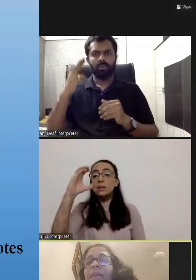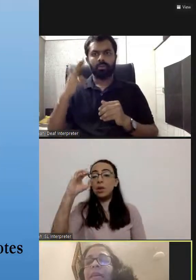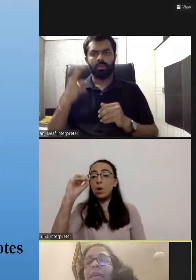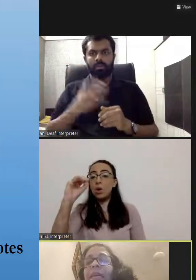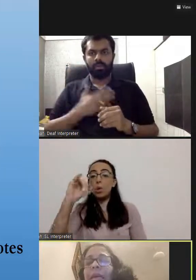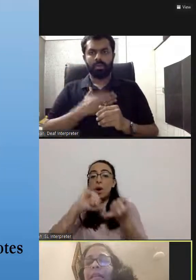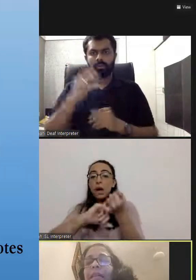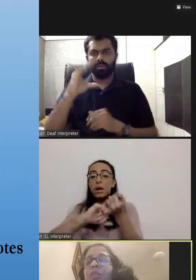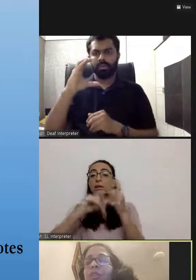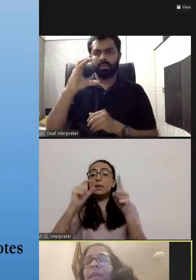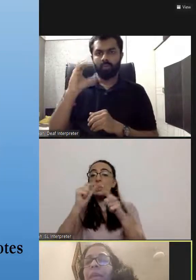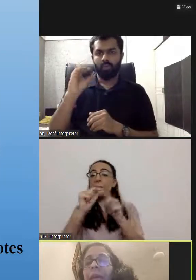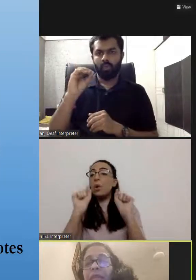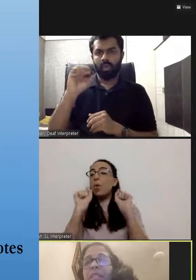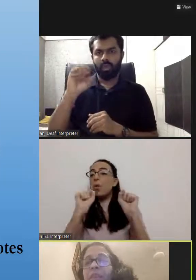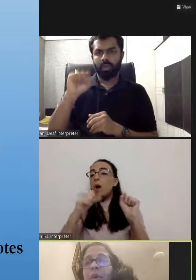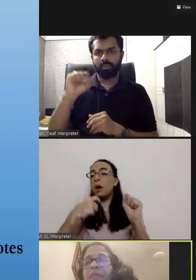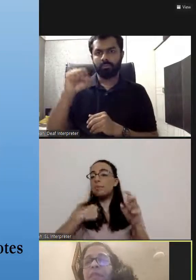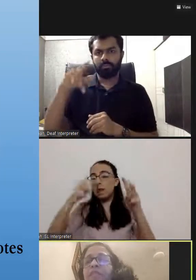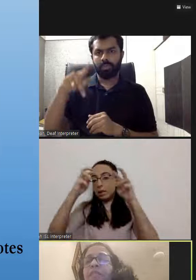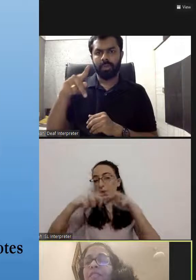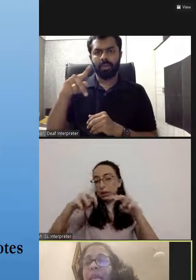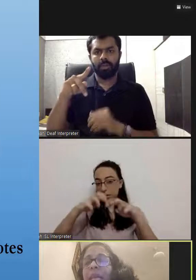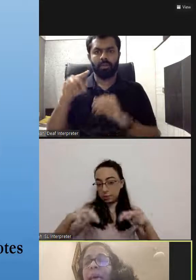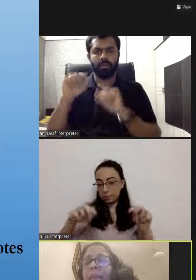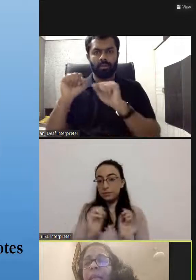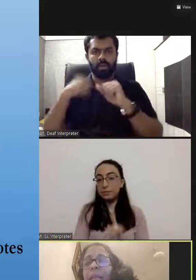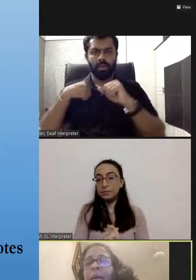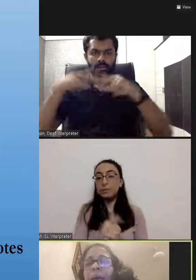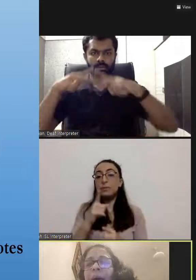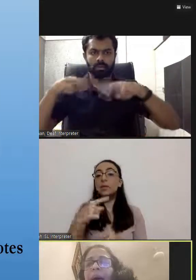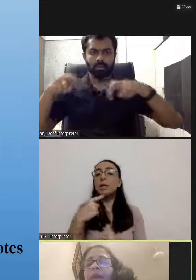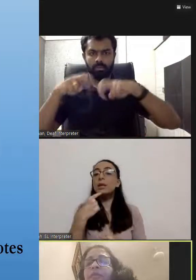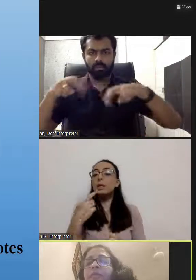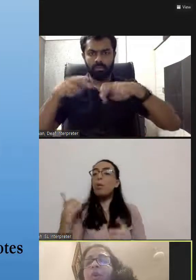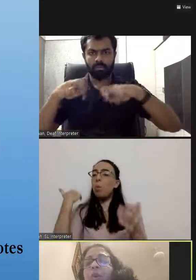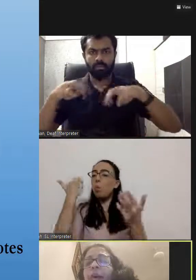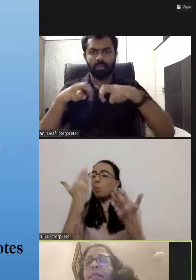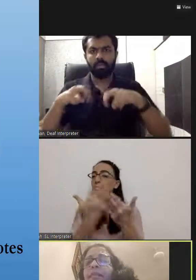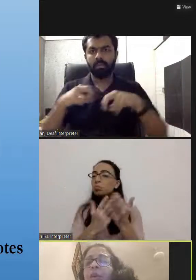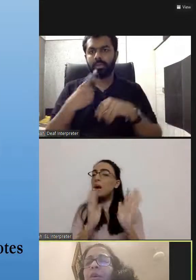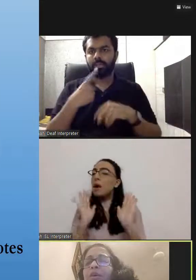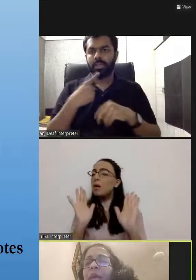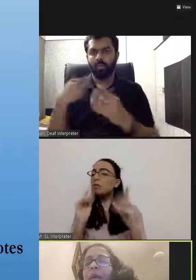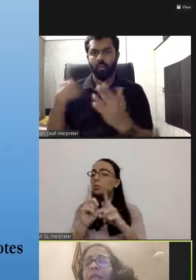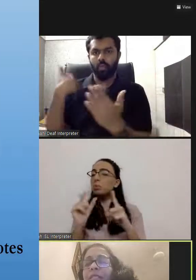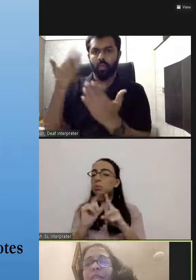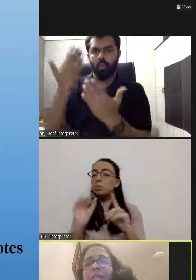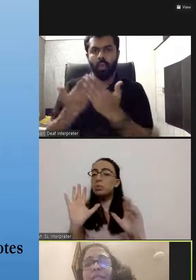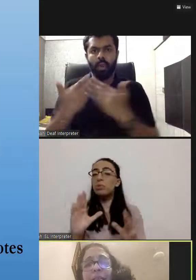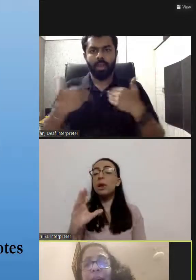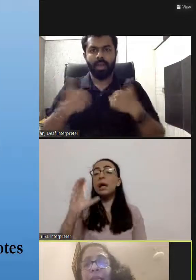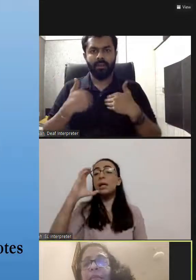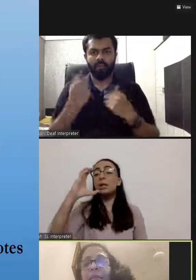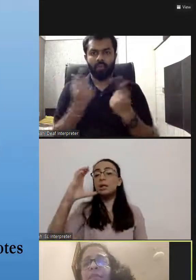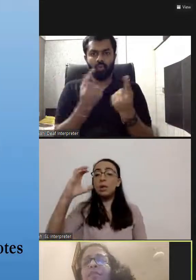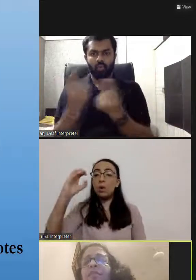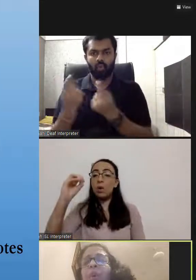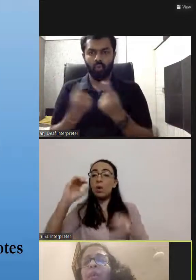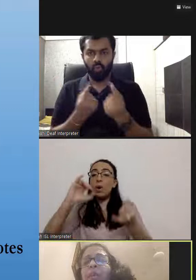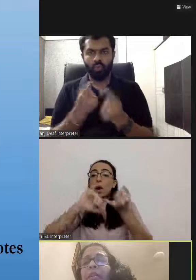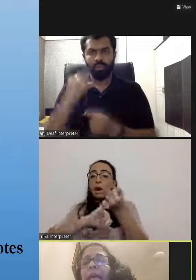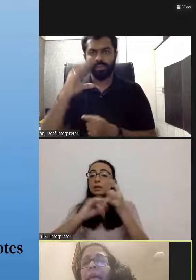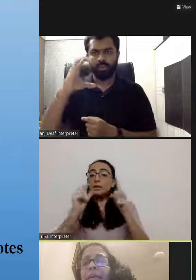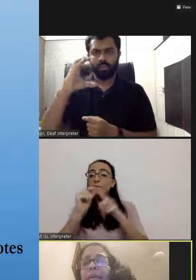says very clearly that there should be an annual COSP, which has been happening. And so to look at the COSP conversations and commitments